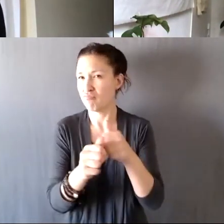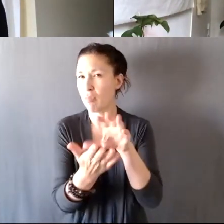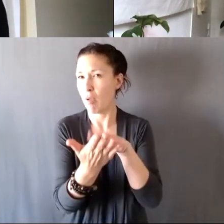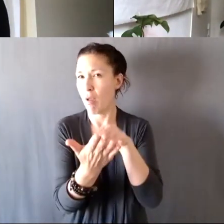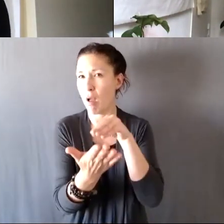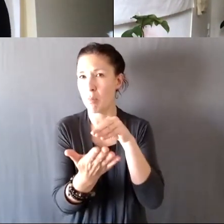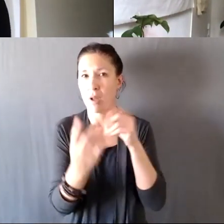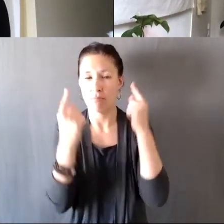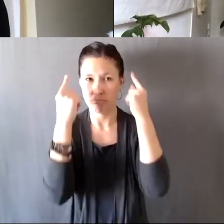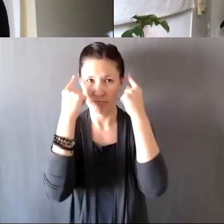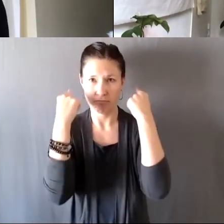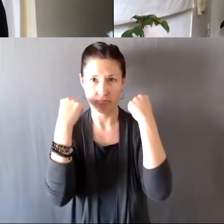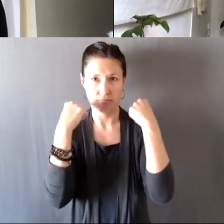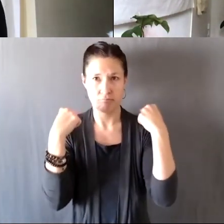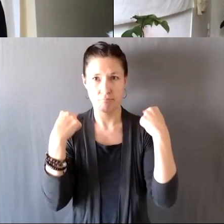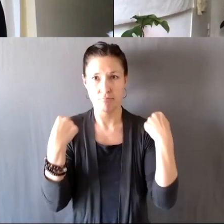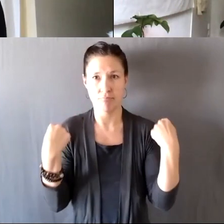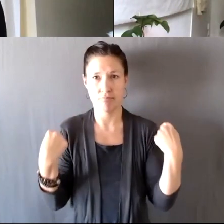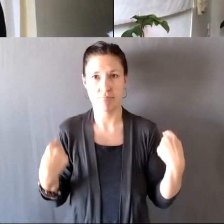your shoulders,